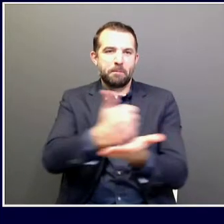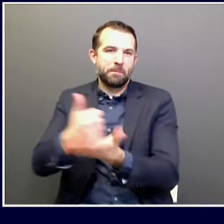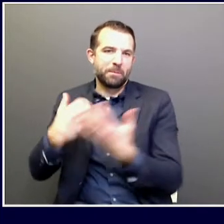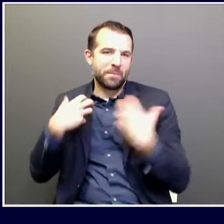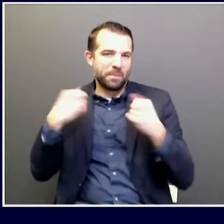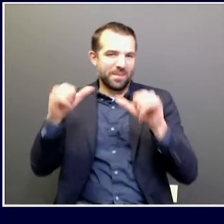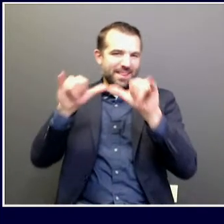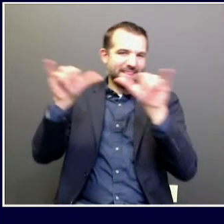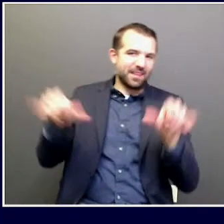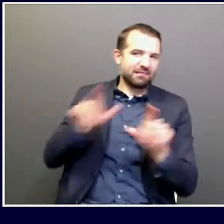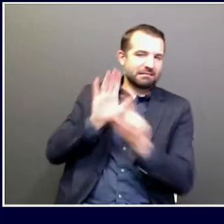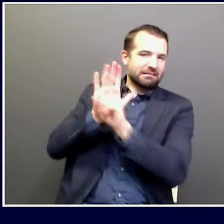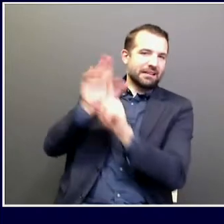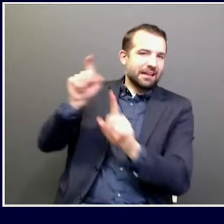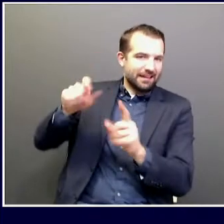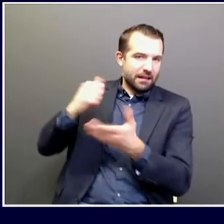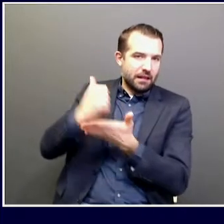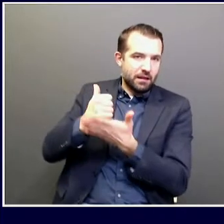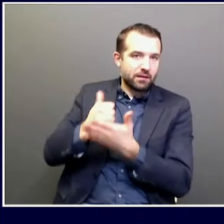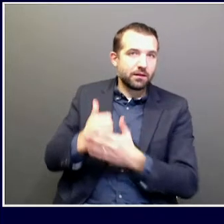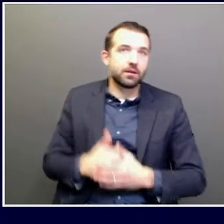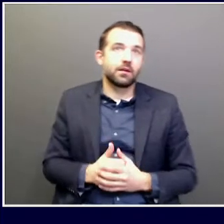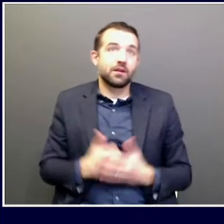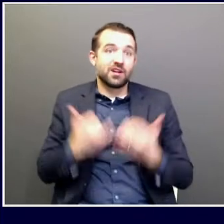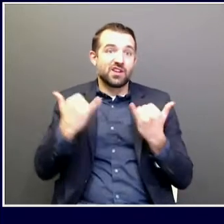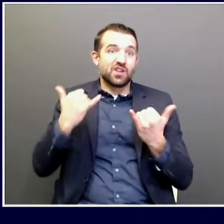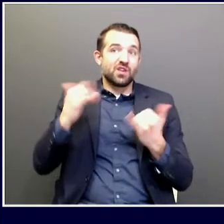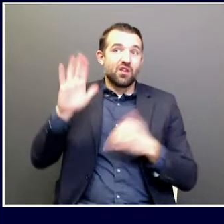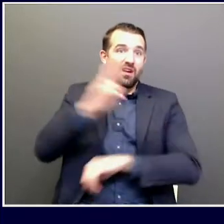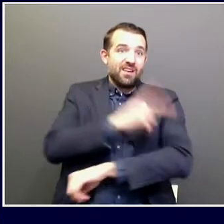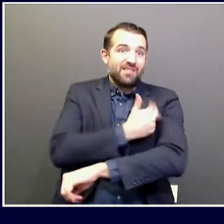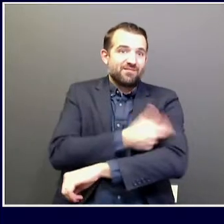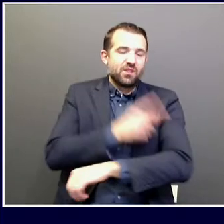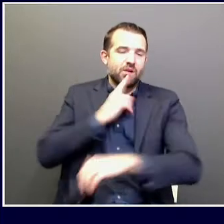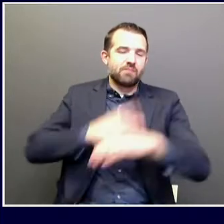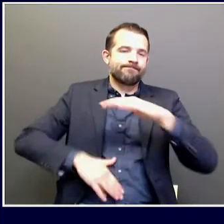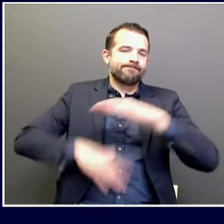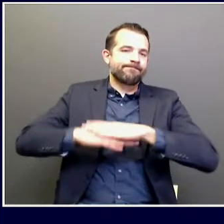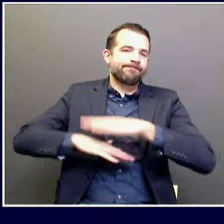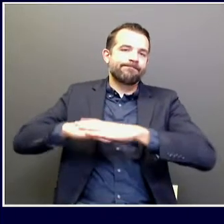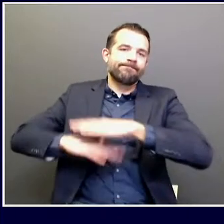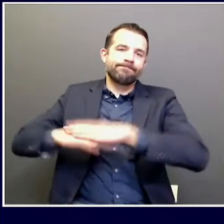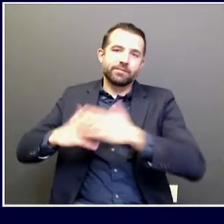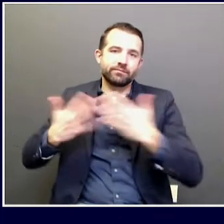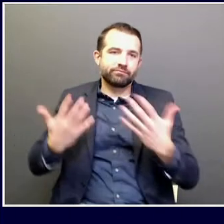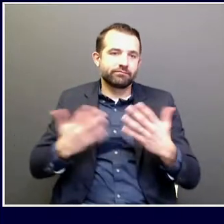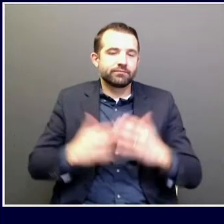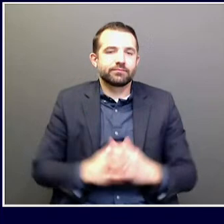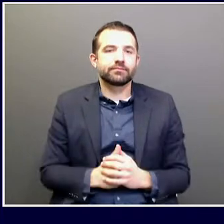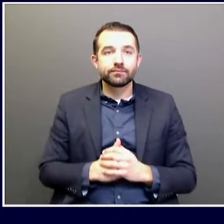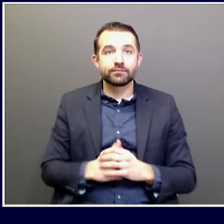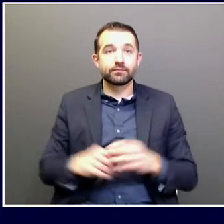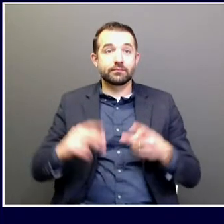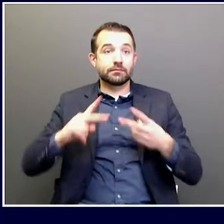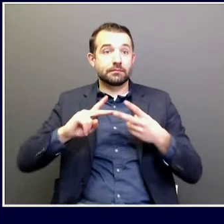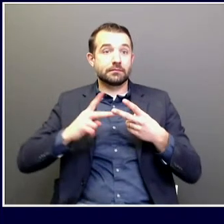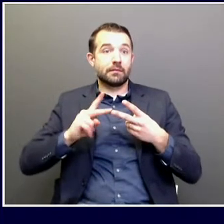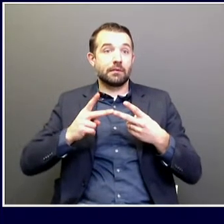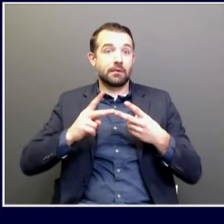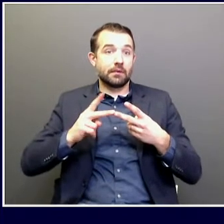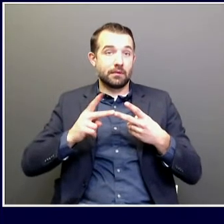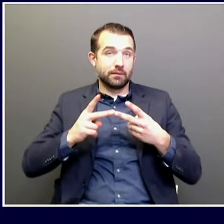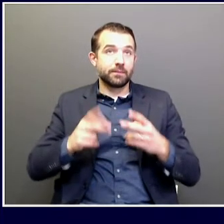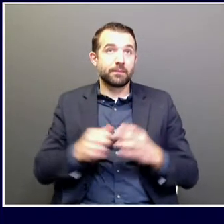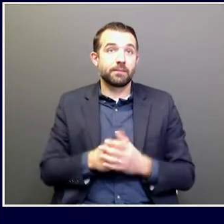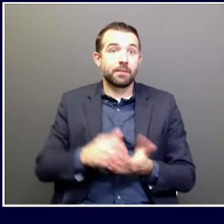bottleneck at the hospitals. Secondly, we're expecting that they'll be able to help administer and monitor the administration of monoclonal